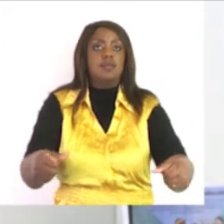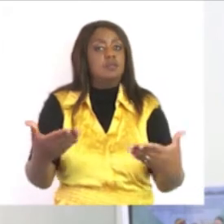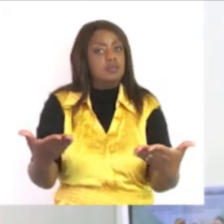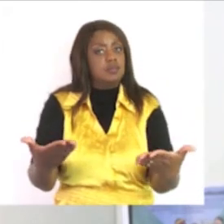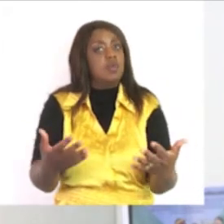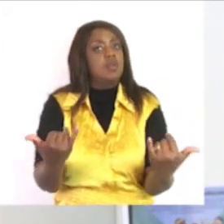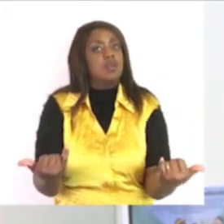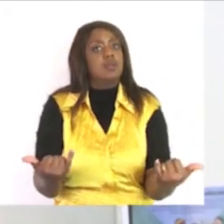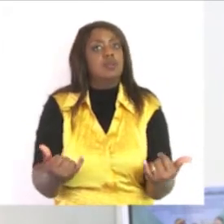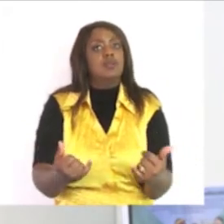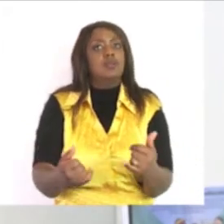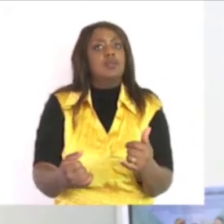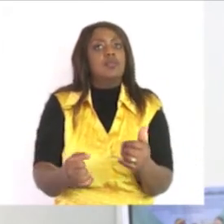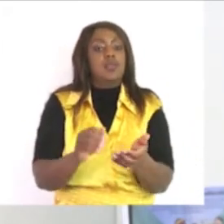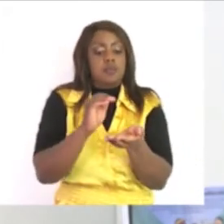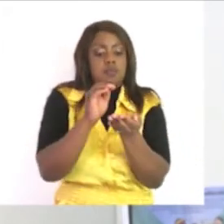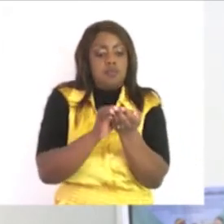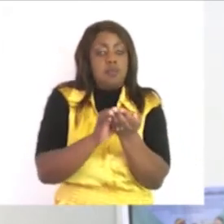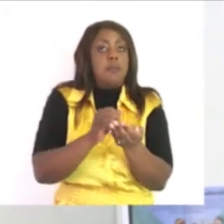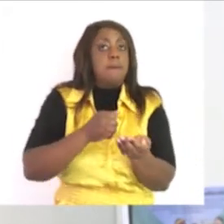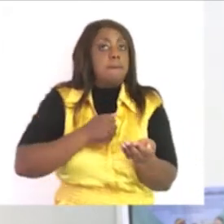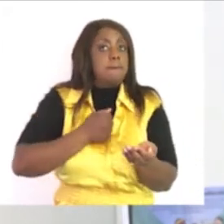say this was a good